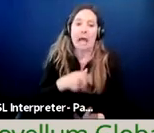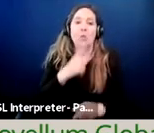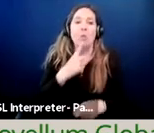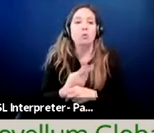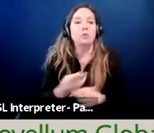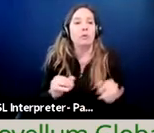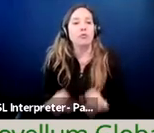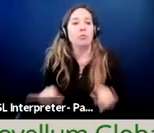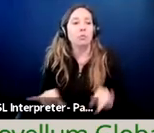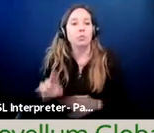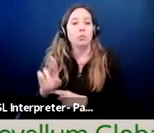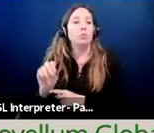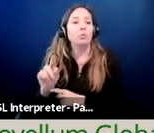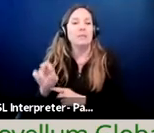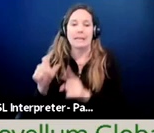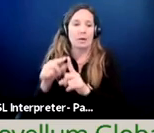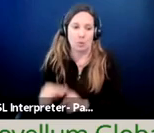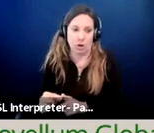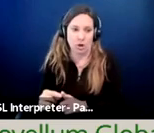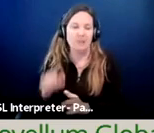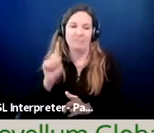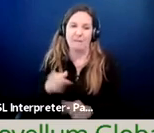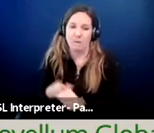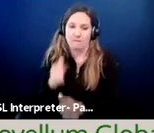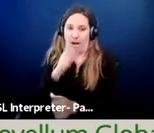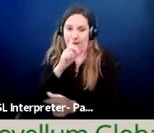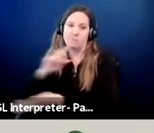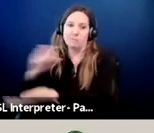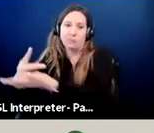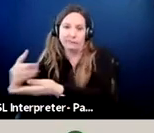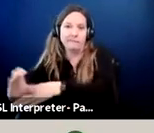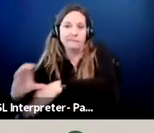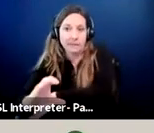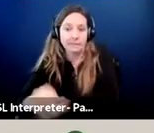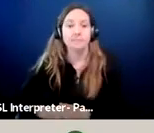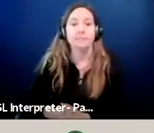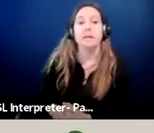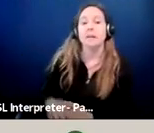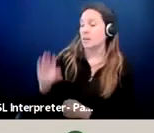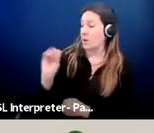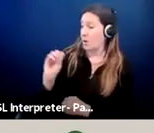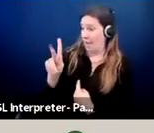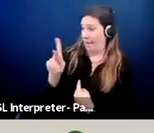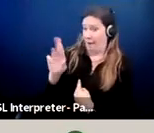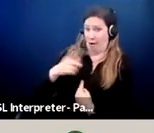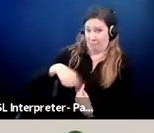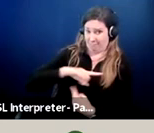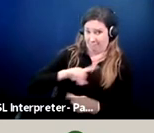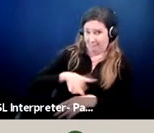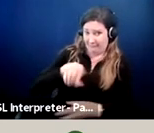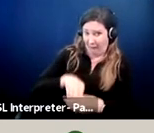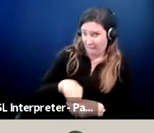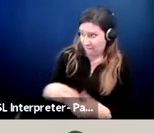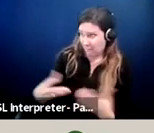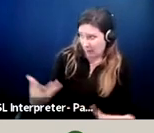Awesome, thanks. So how does OKR come into this space? So what we do is we do shred financing. What